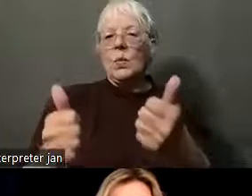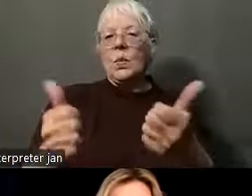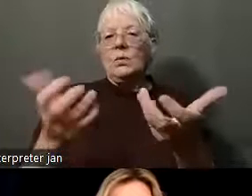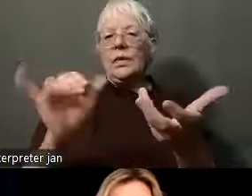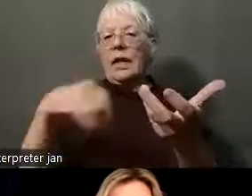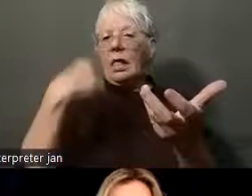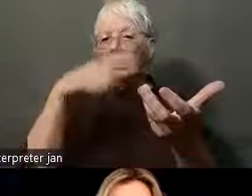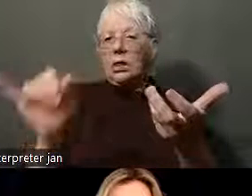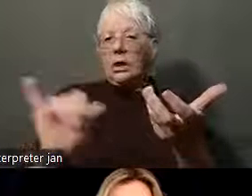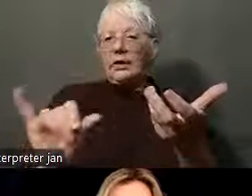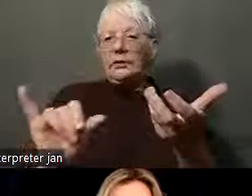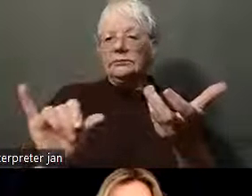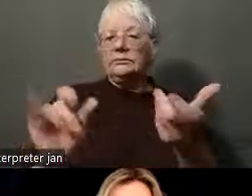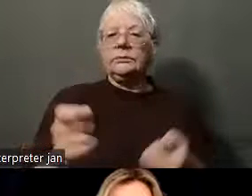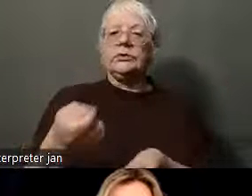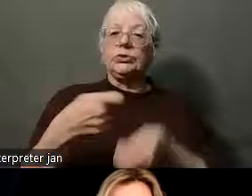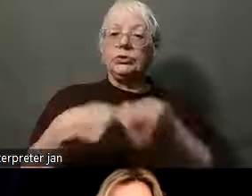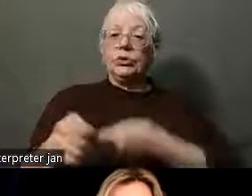like?